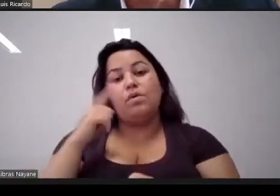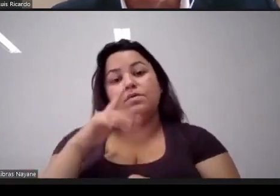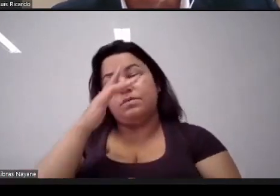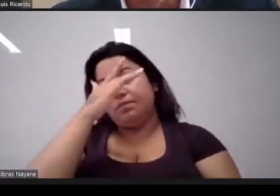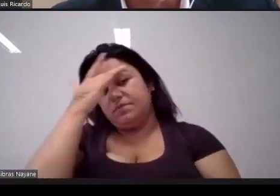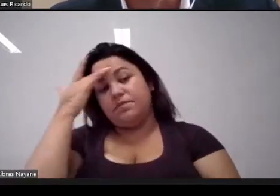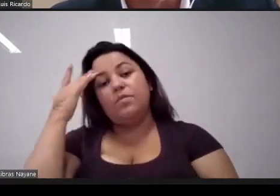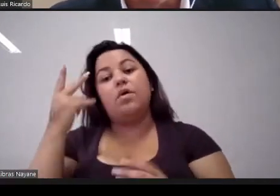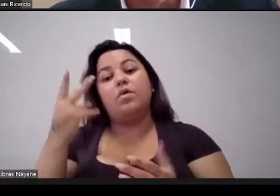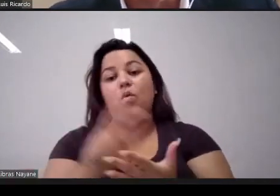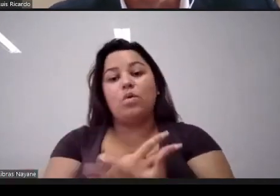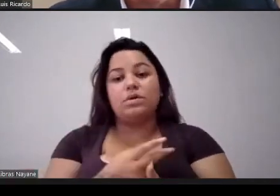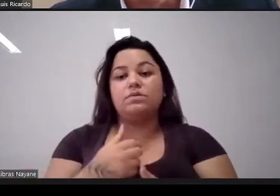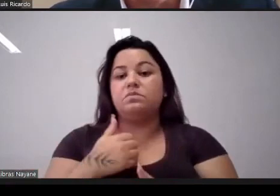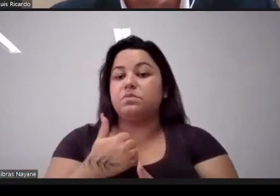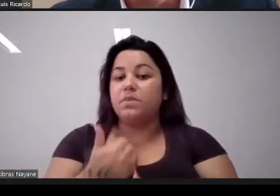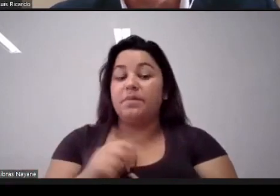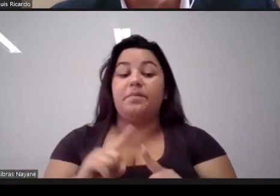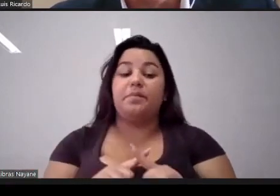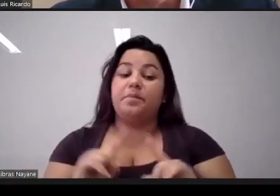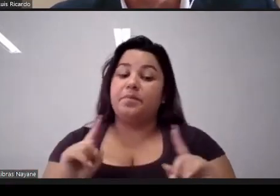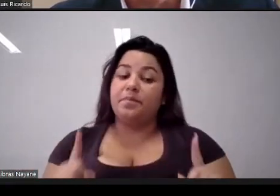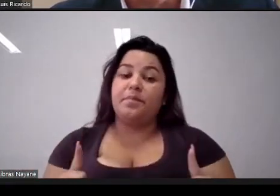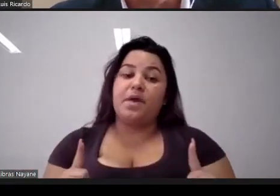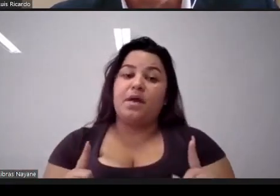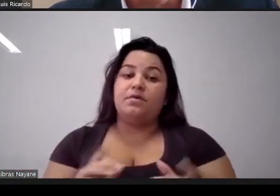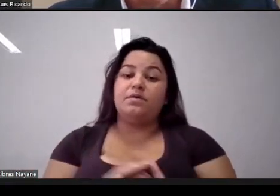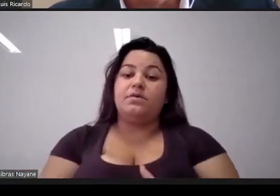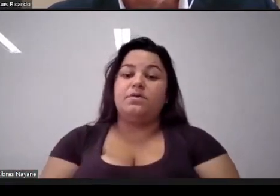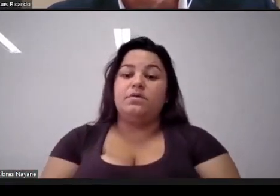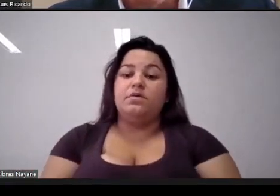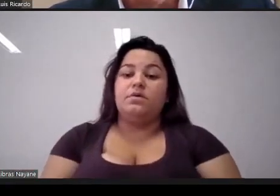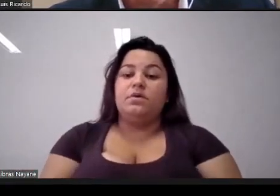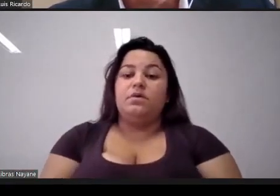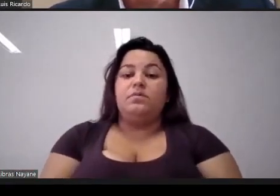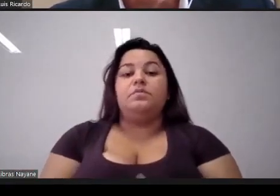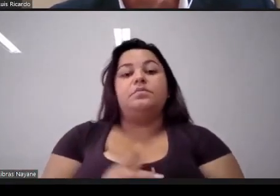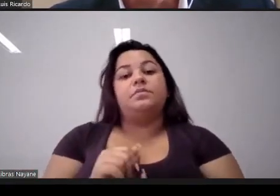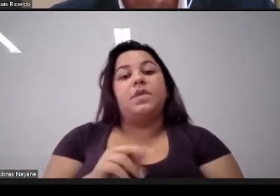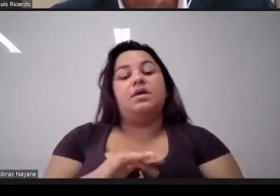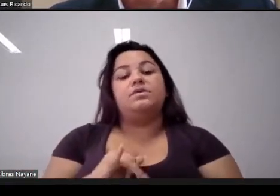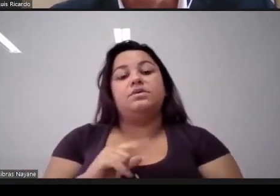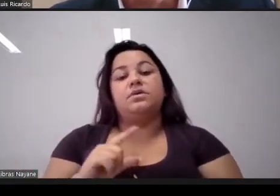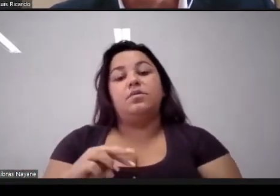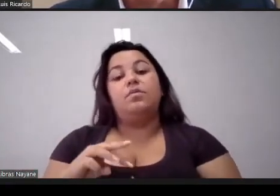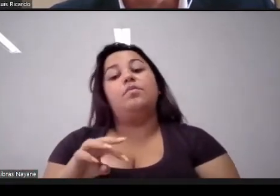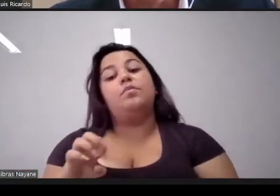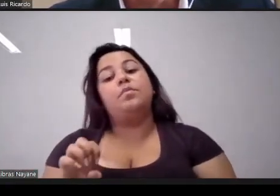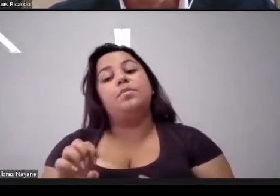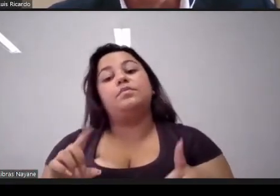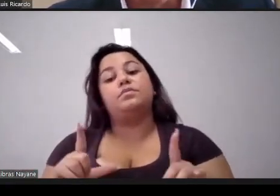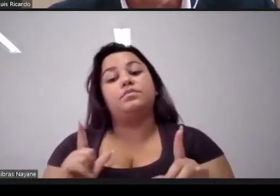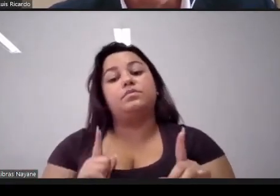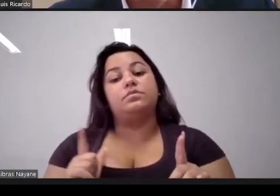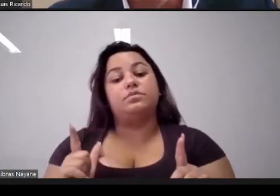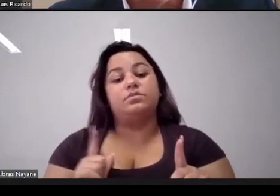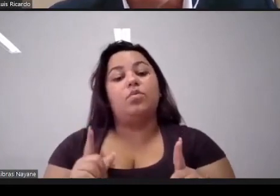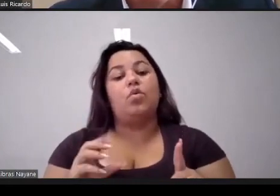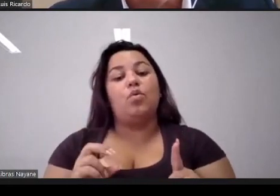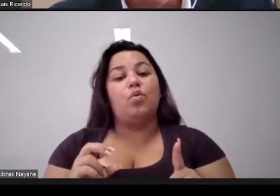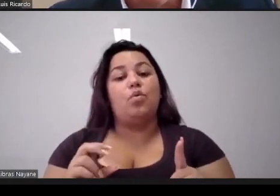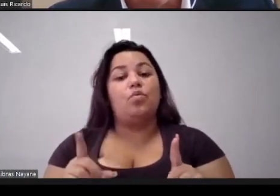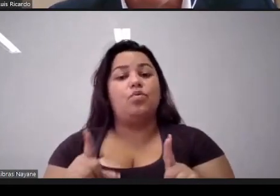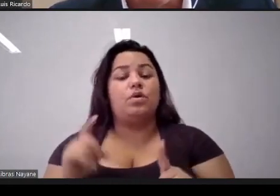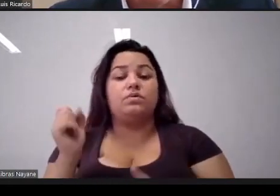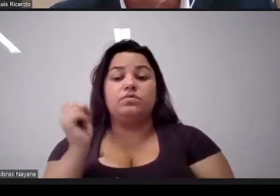But that is partly because it's a difficult concept to understand. And people don't